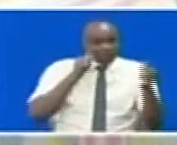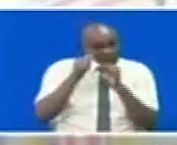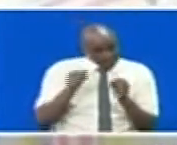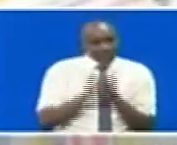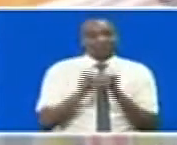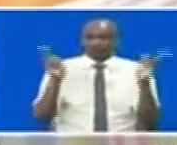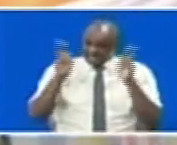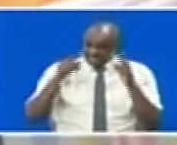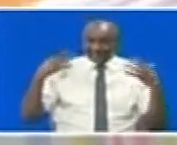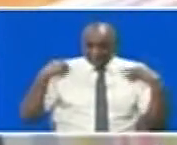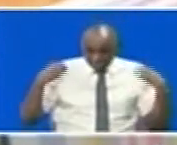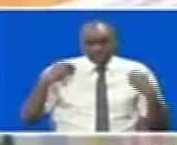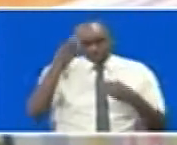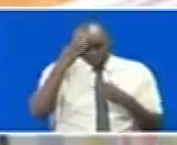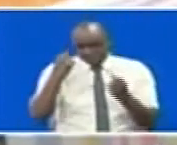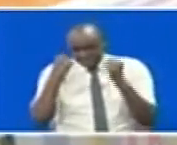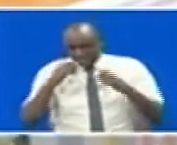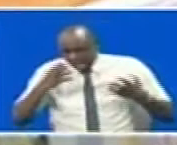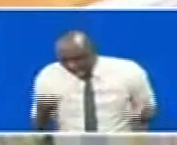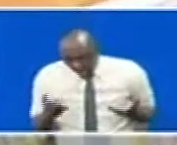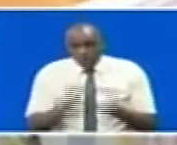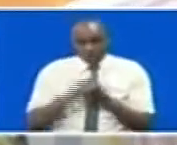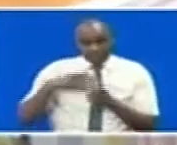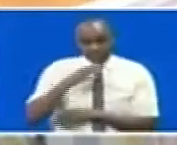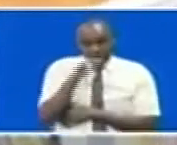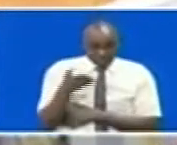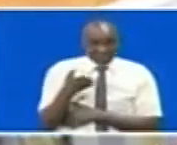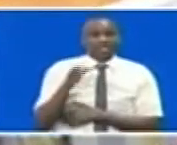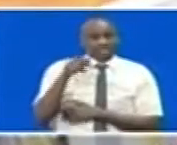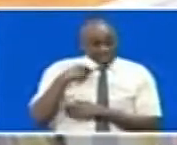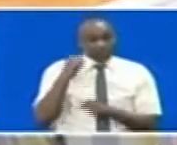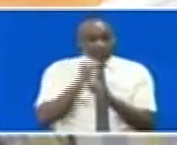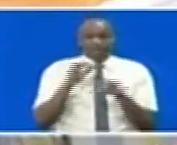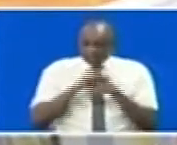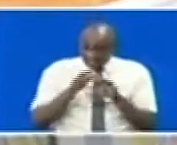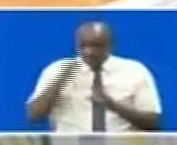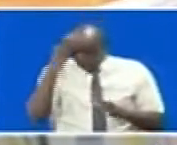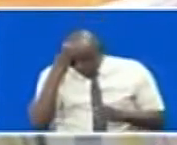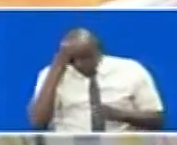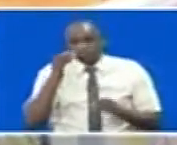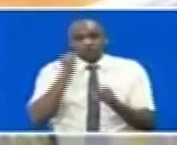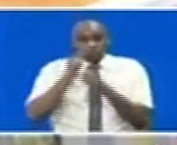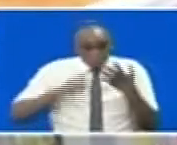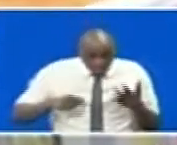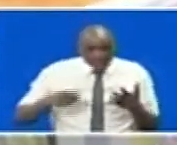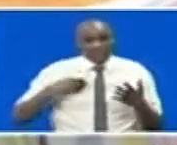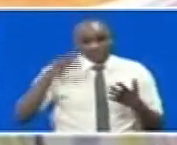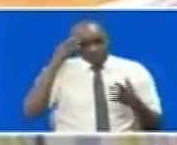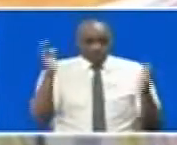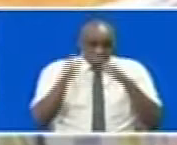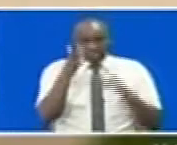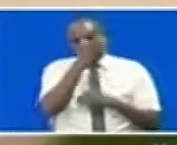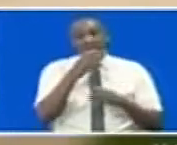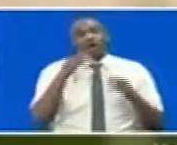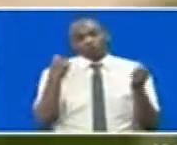well. You must be able to know the strength of your opponent. And that is what we've done. We know what is going to be in Uganda. We know the weather that is expected